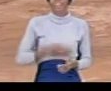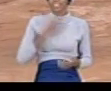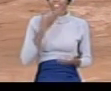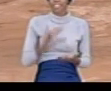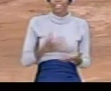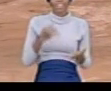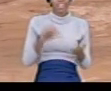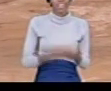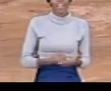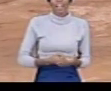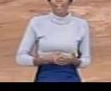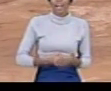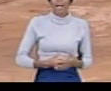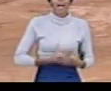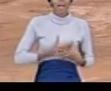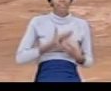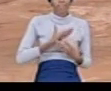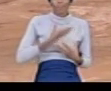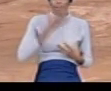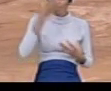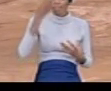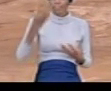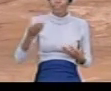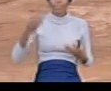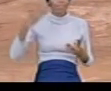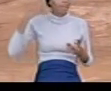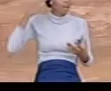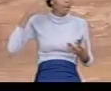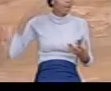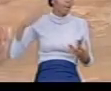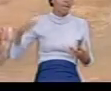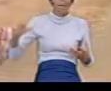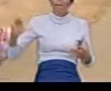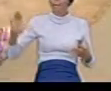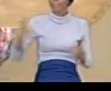S-A-L-V-A-T-I-O-N. Sing it loud, loud and